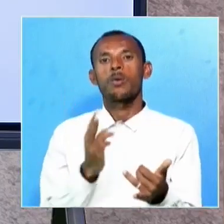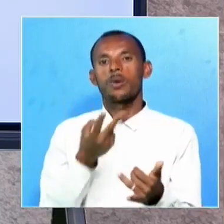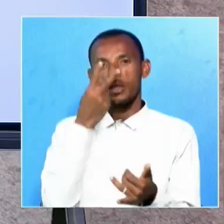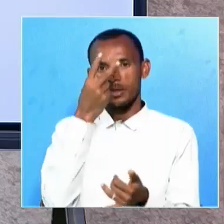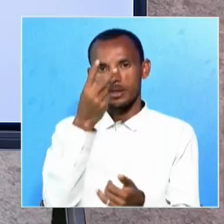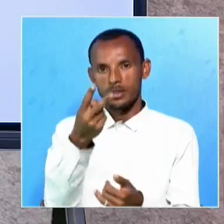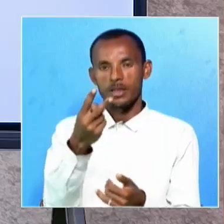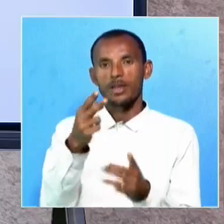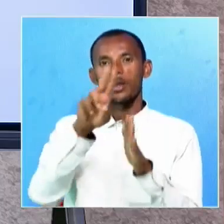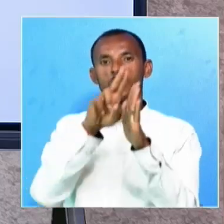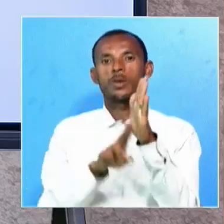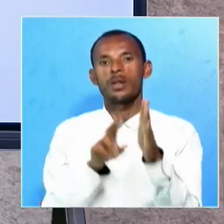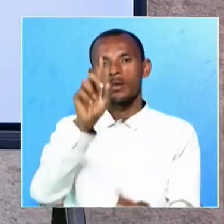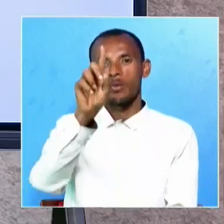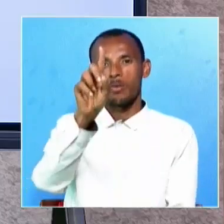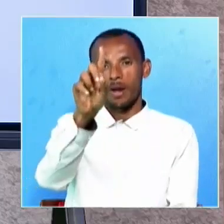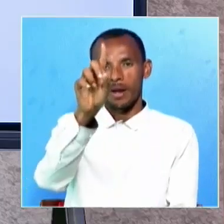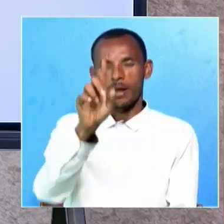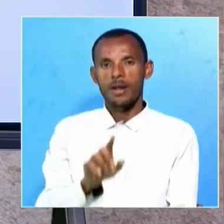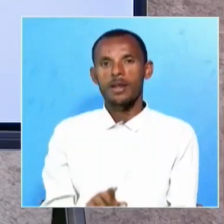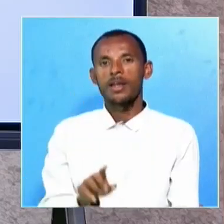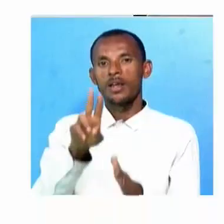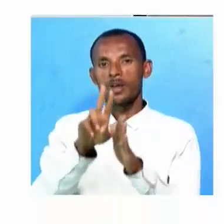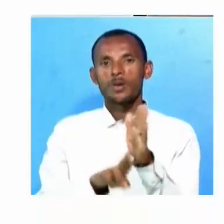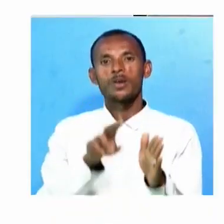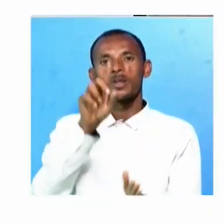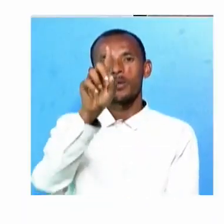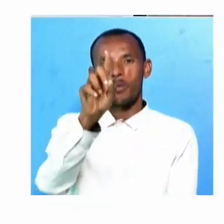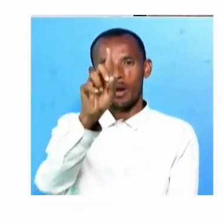on Unit 1. Unit 1.